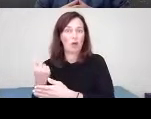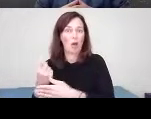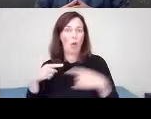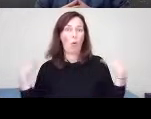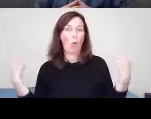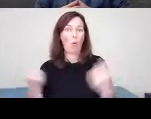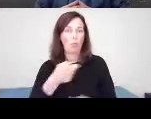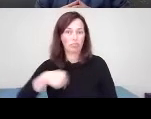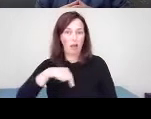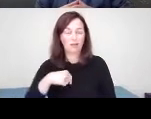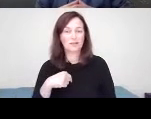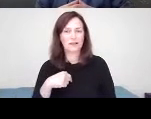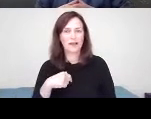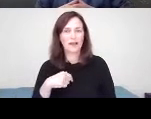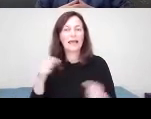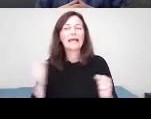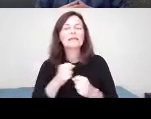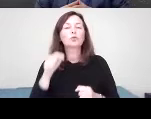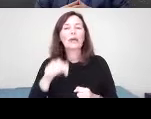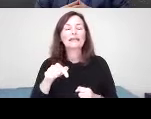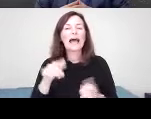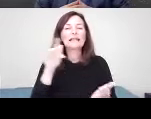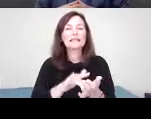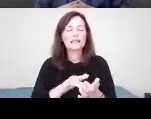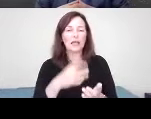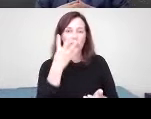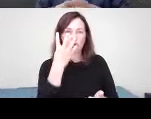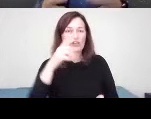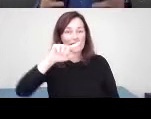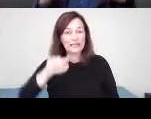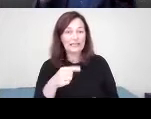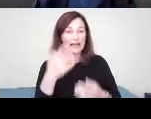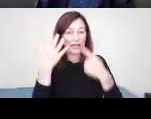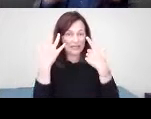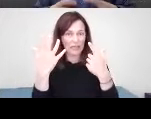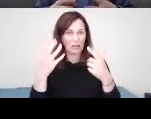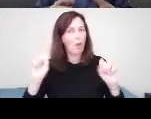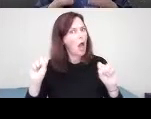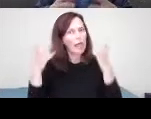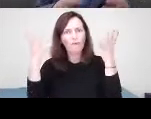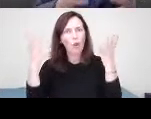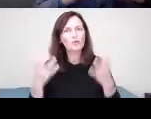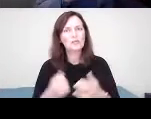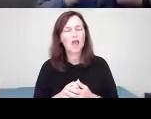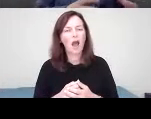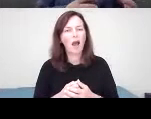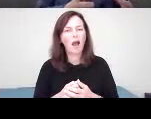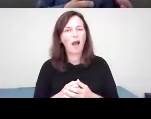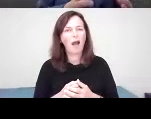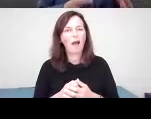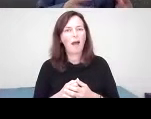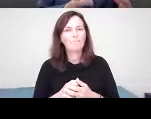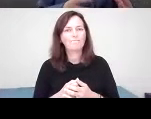target as a part of the Agenda 2030, it's a revolution, because it's really understands that definitely the